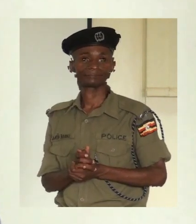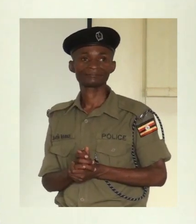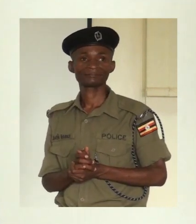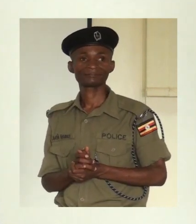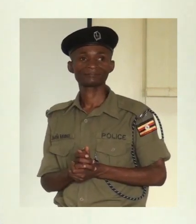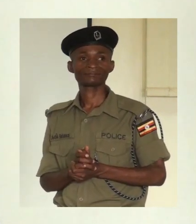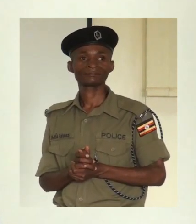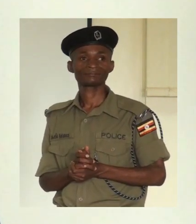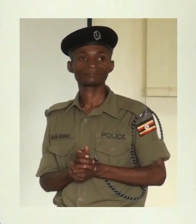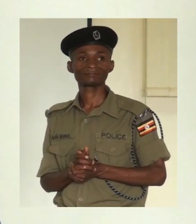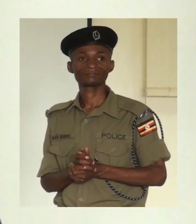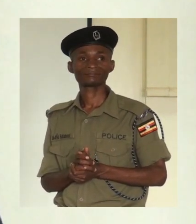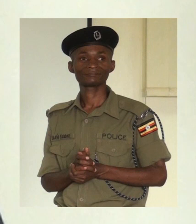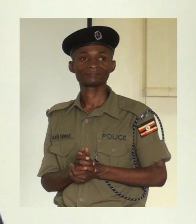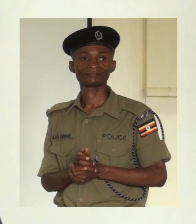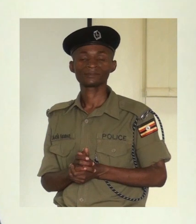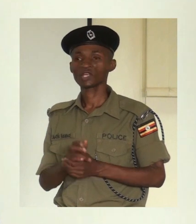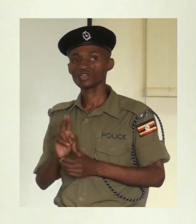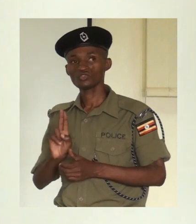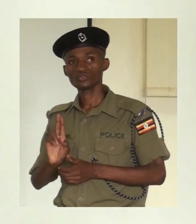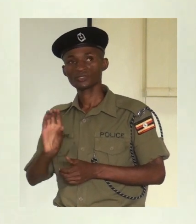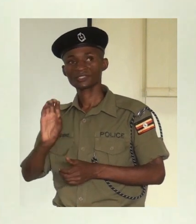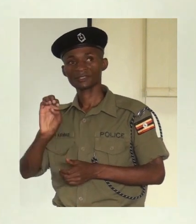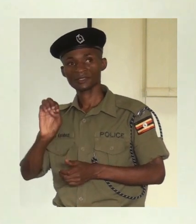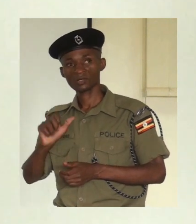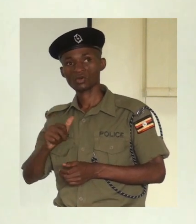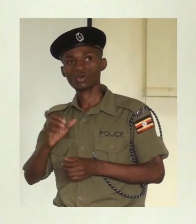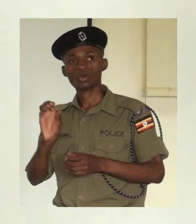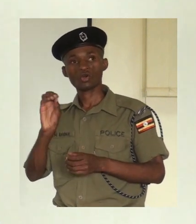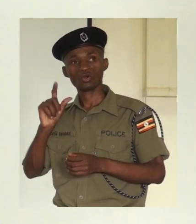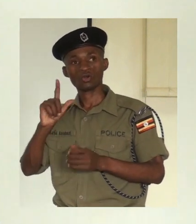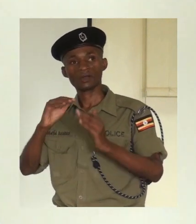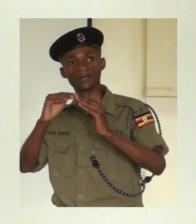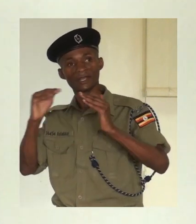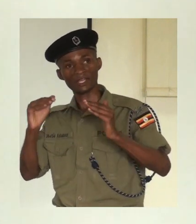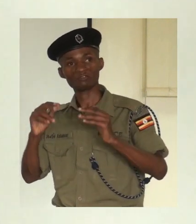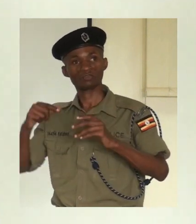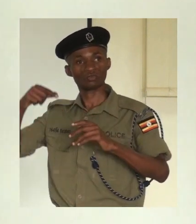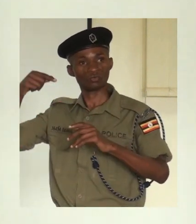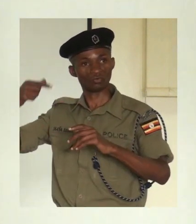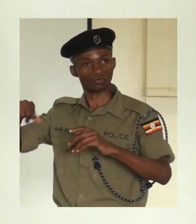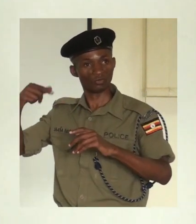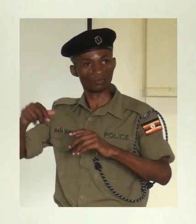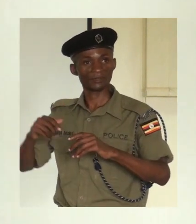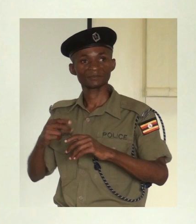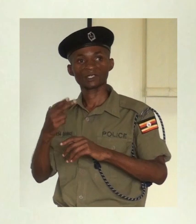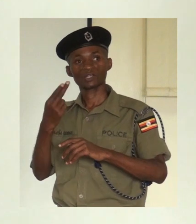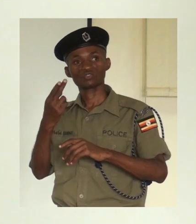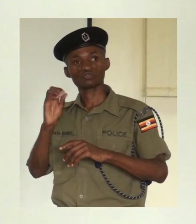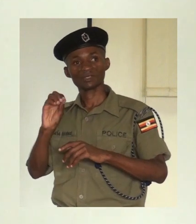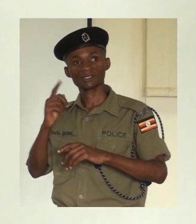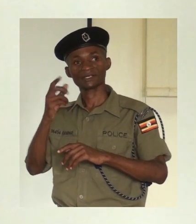And this UCE or O-level qualification should be of